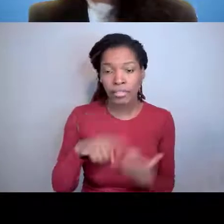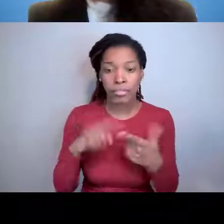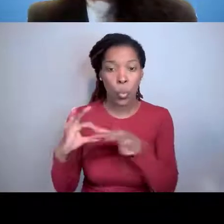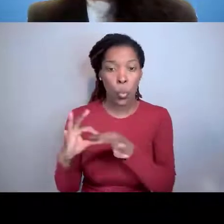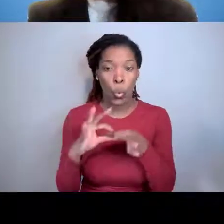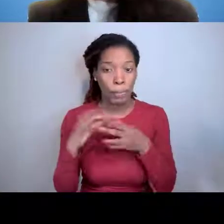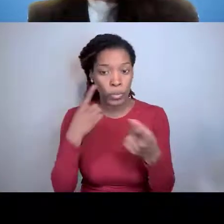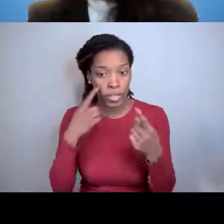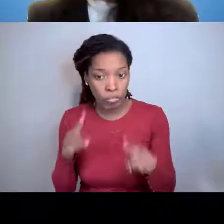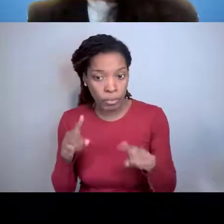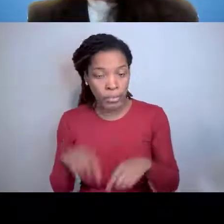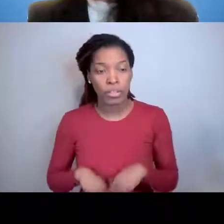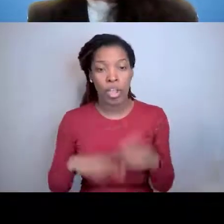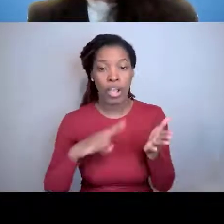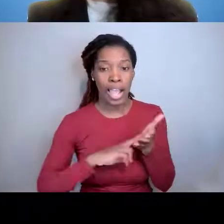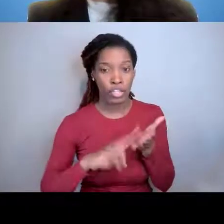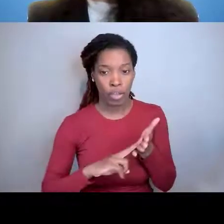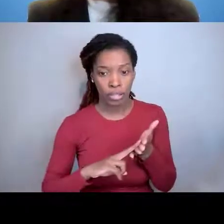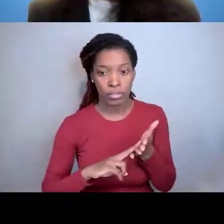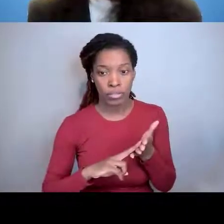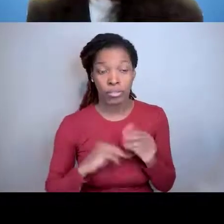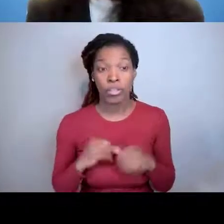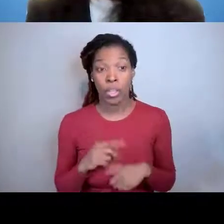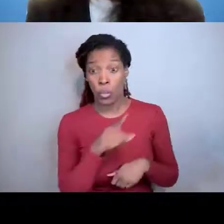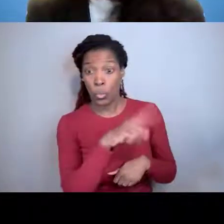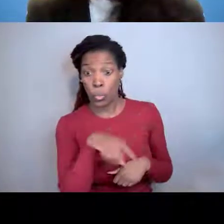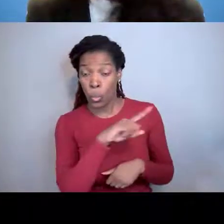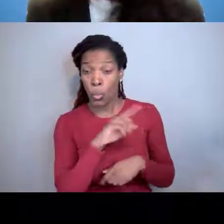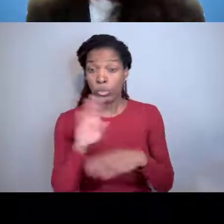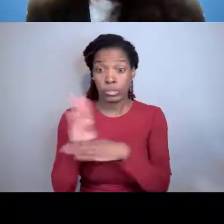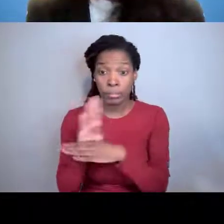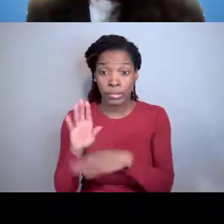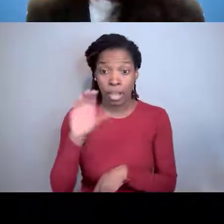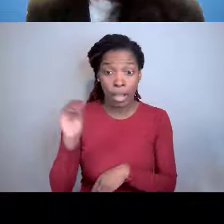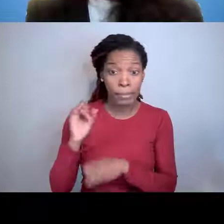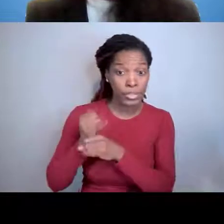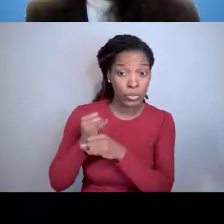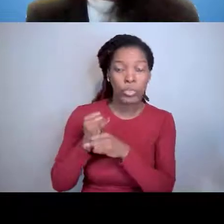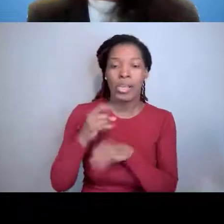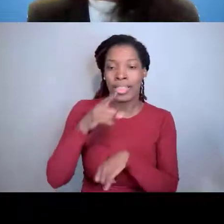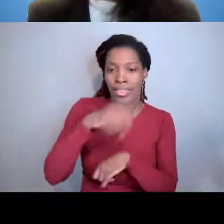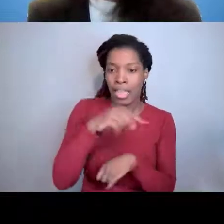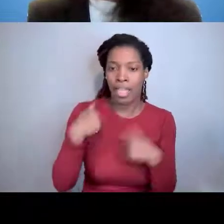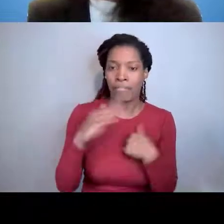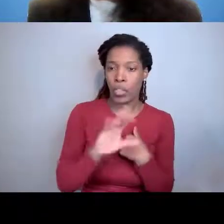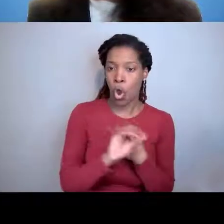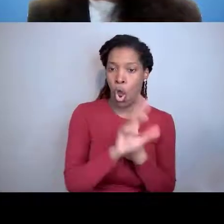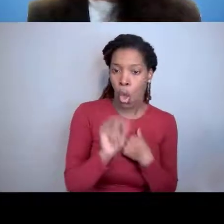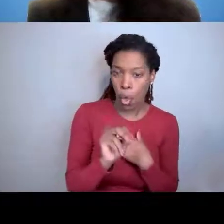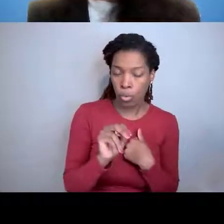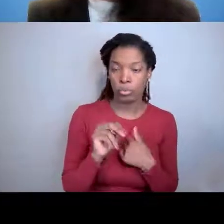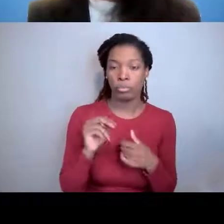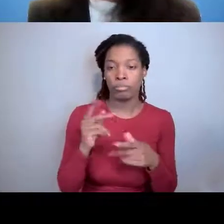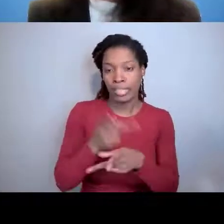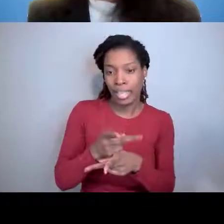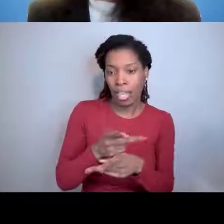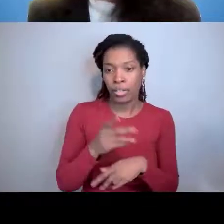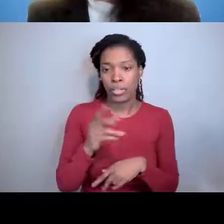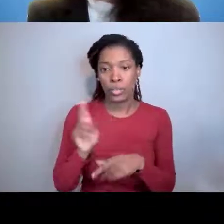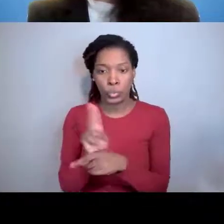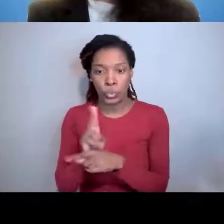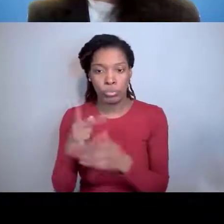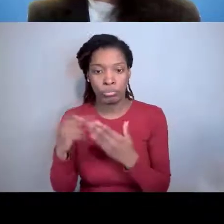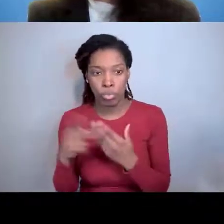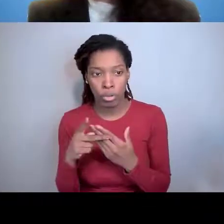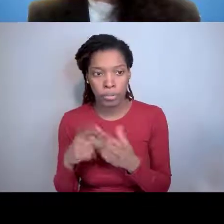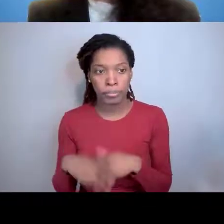contract. And these institutions have their own animal care and use program with an institutional official, an IACUC,